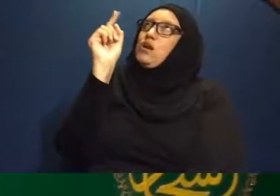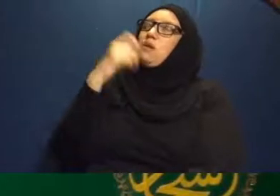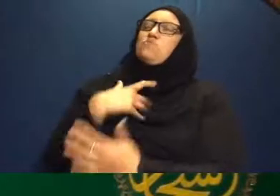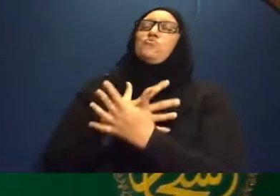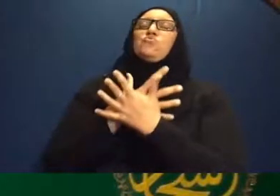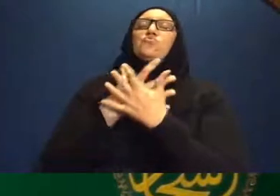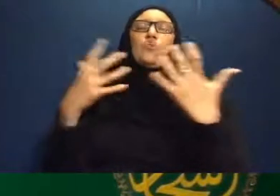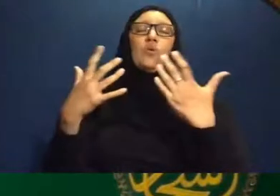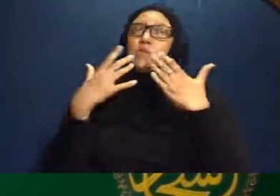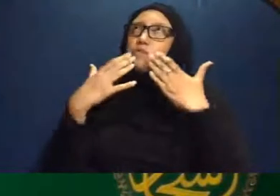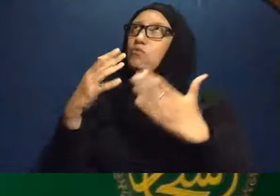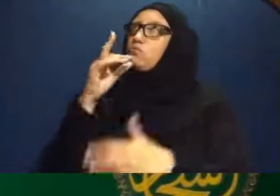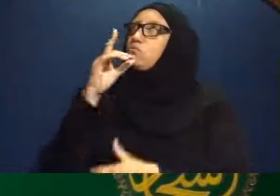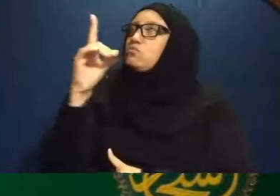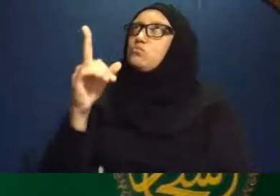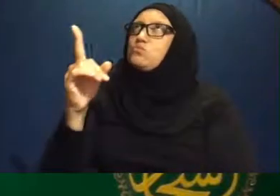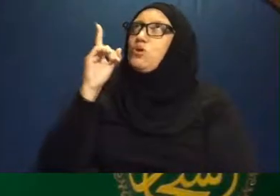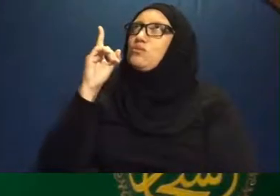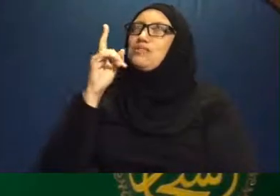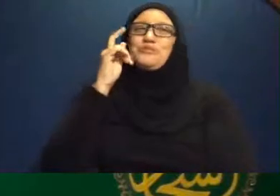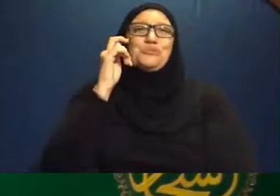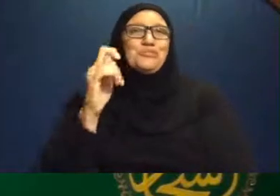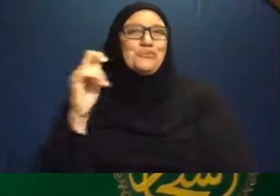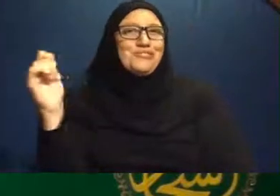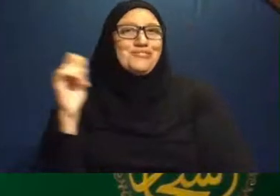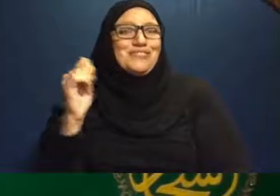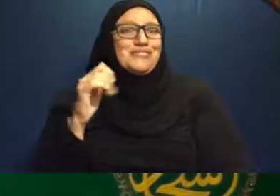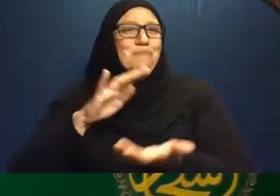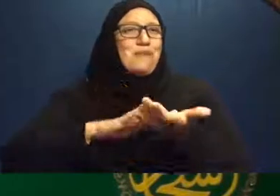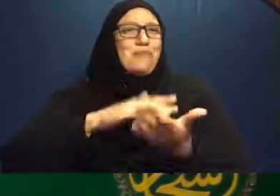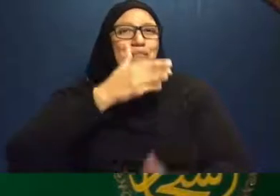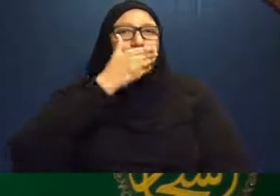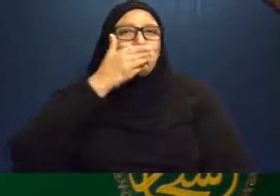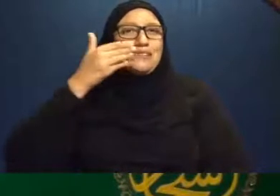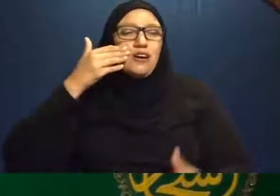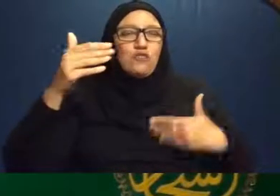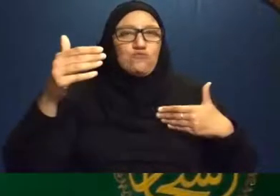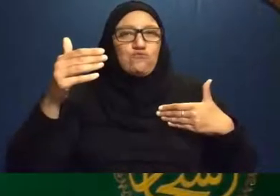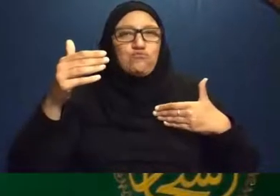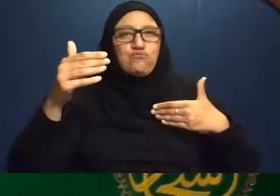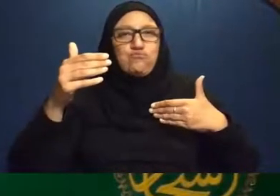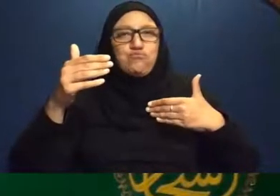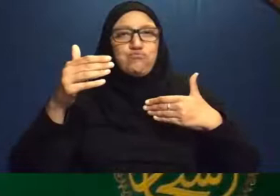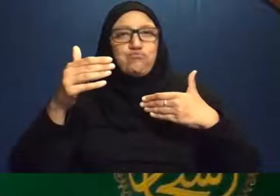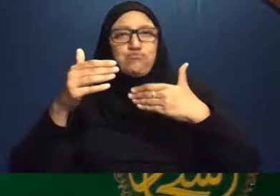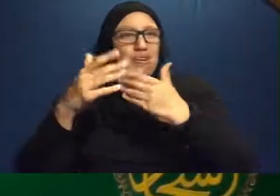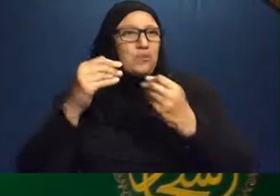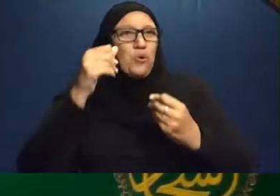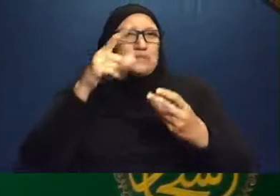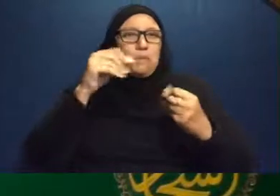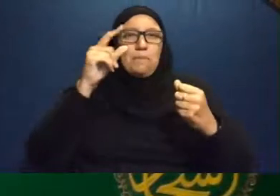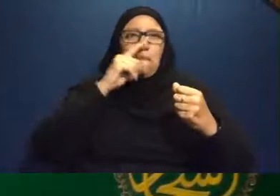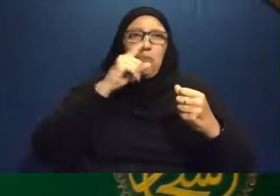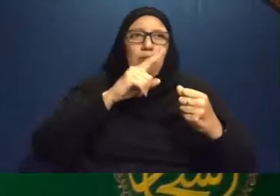and grateful to God. The month of Ramadan is declining. Remember that before the month starts, because of the pandemic,